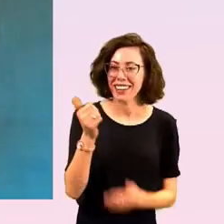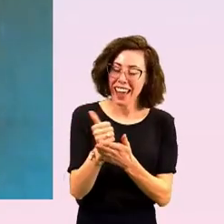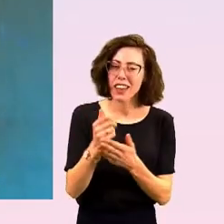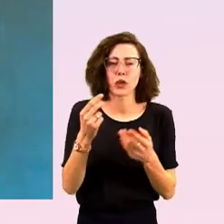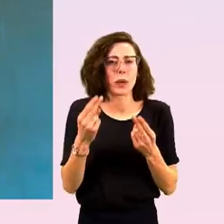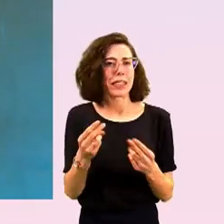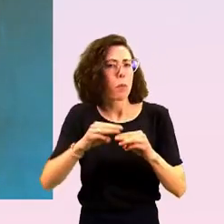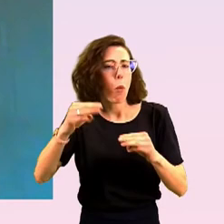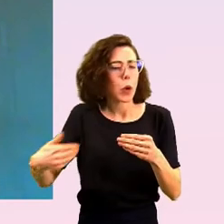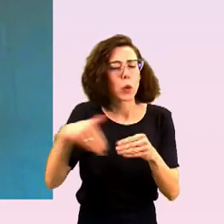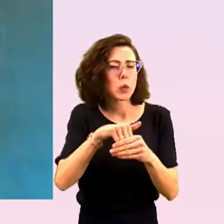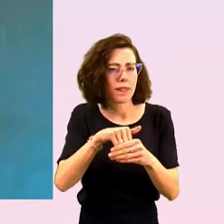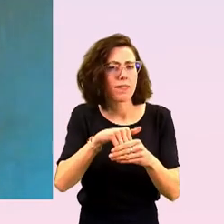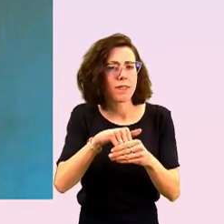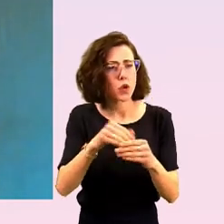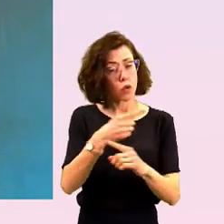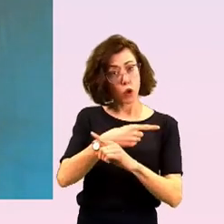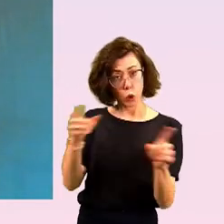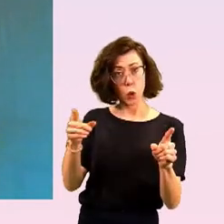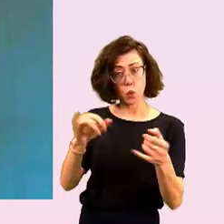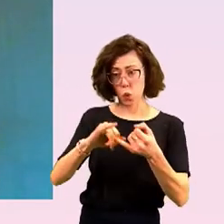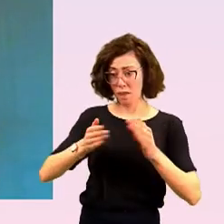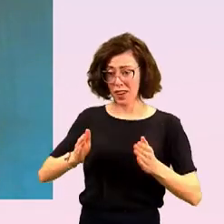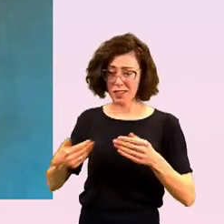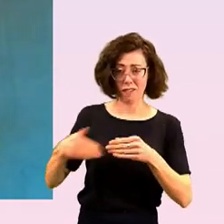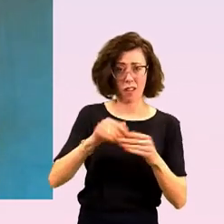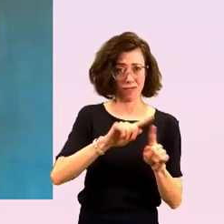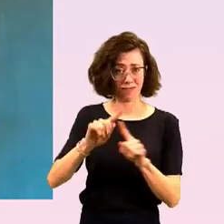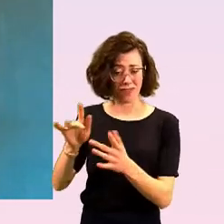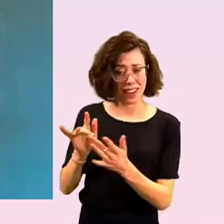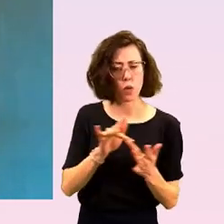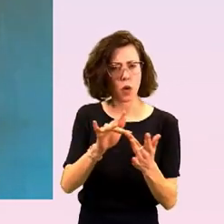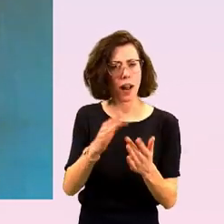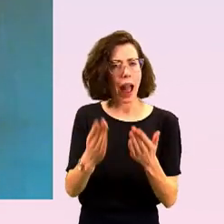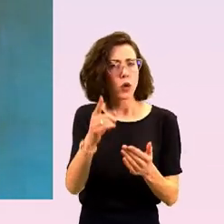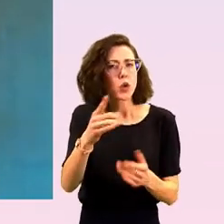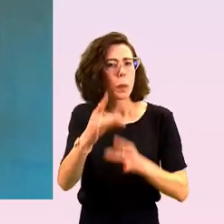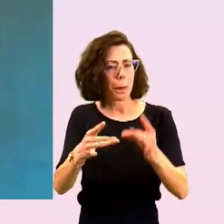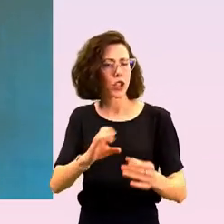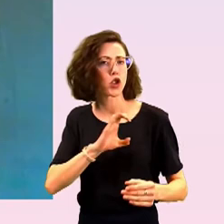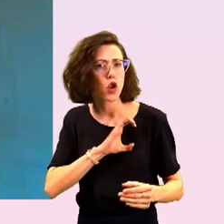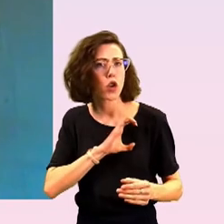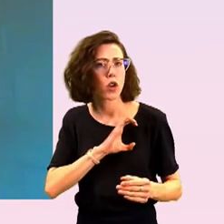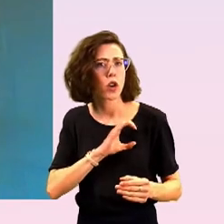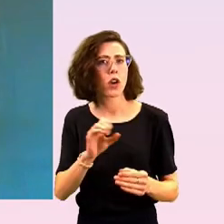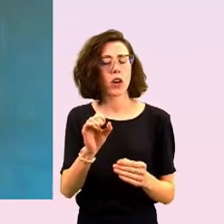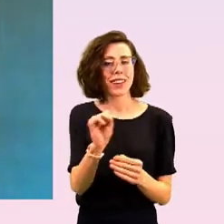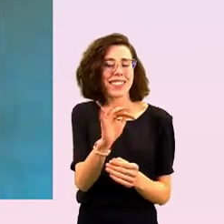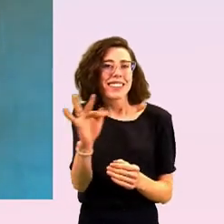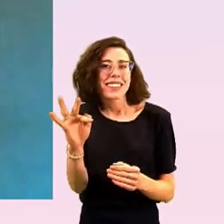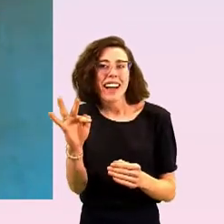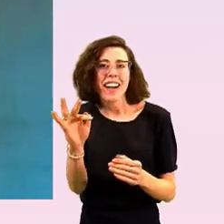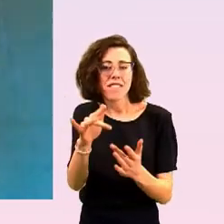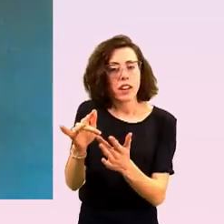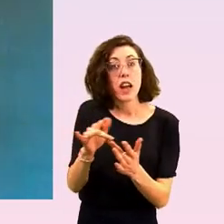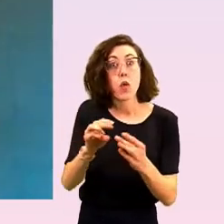networks that you've been a part of, how have you made sure that your staff networks have become more inclusive?